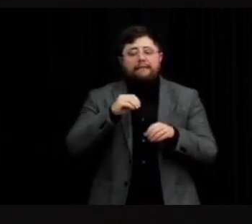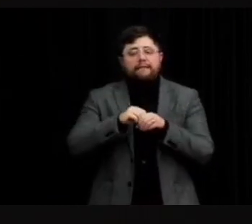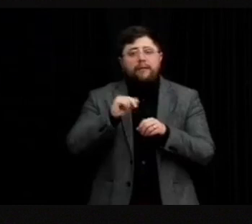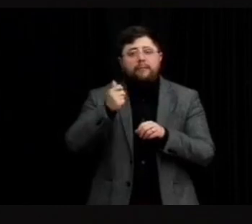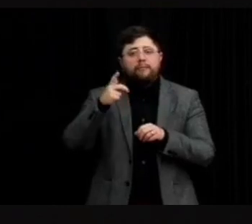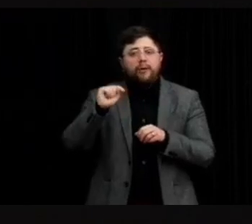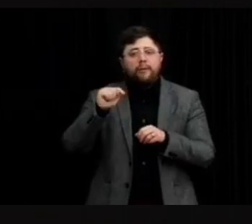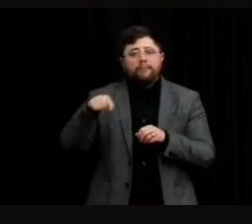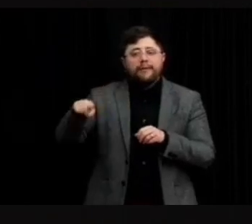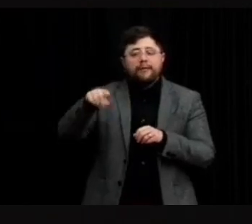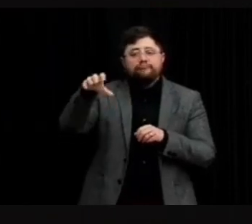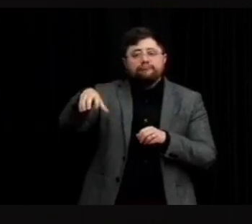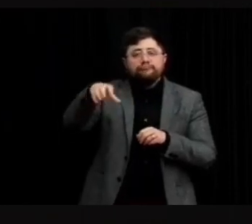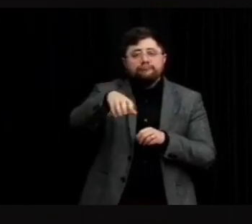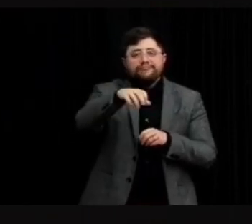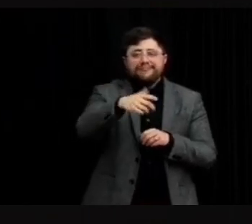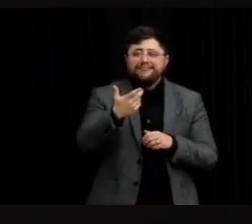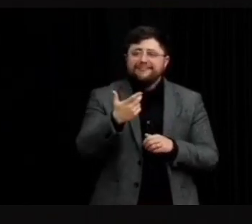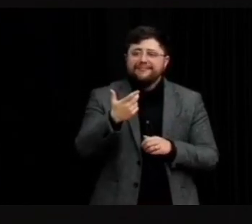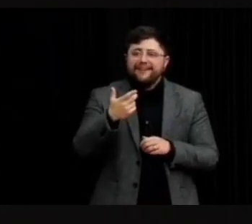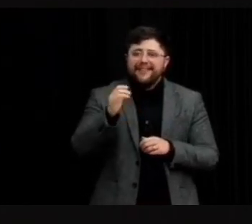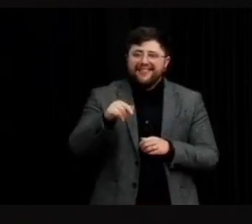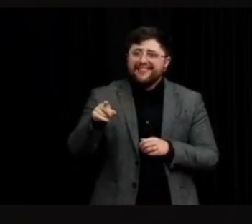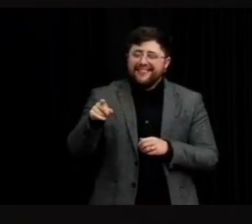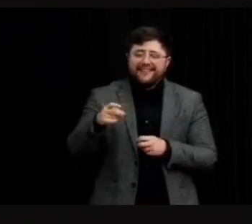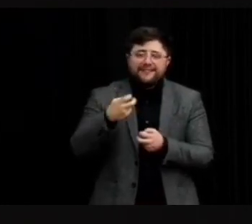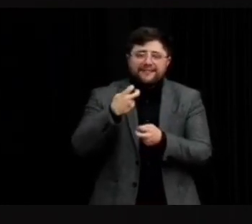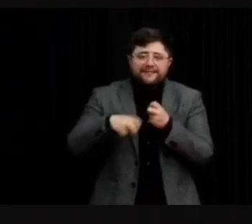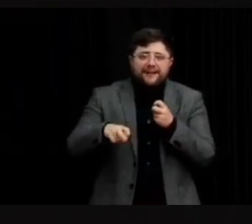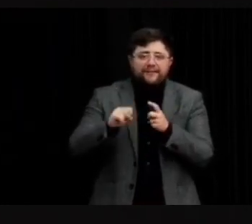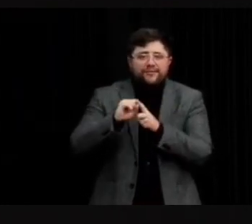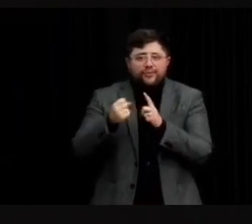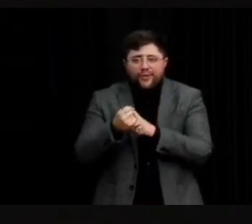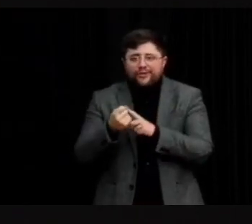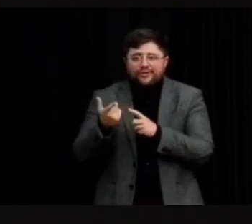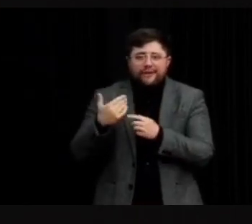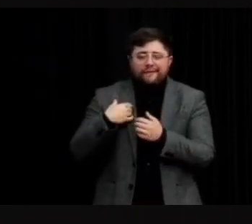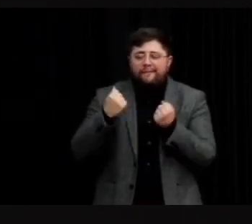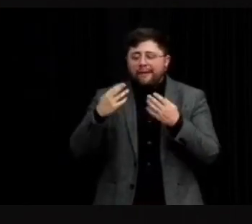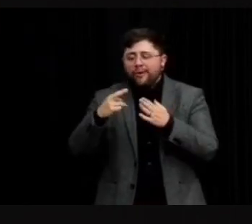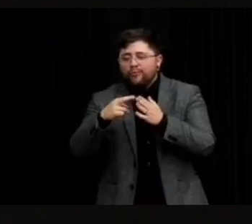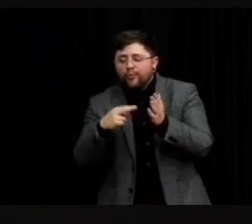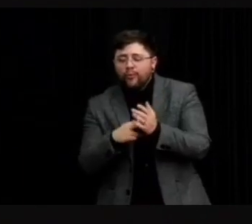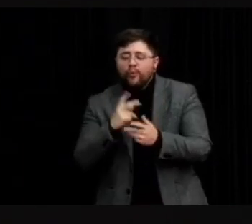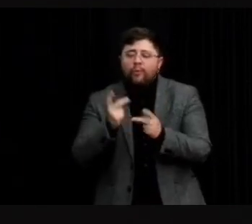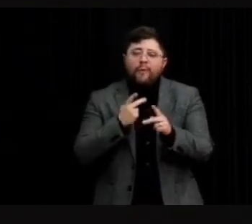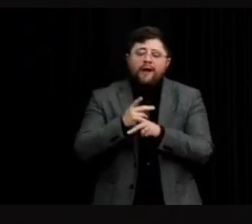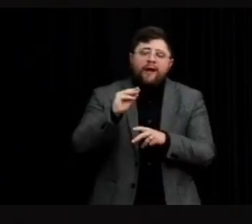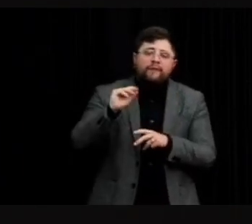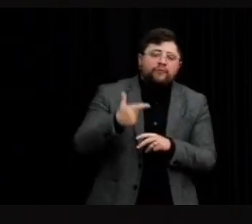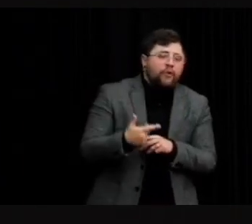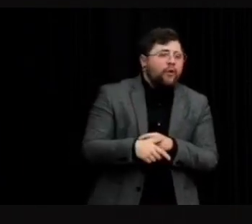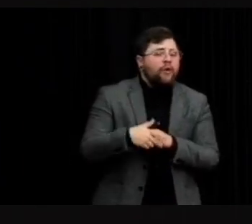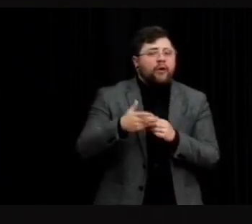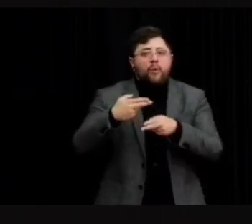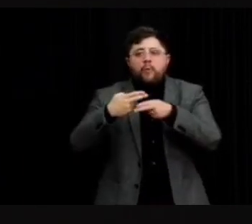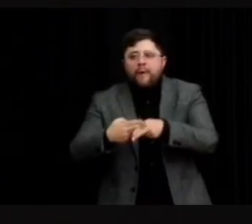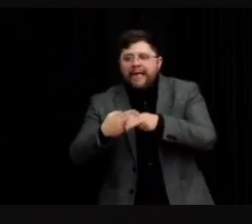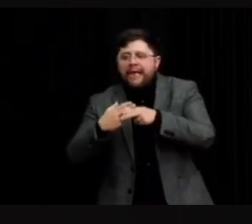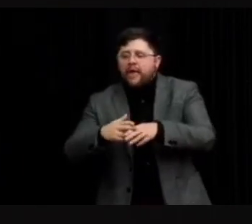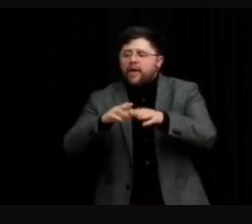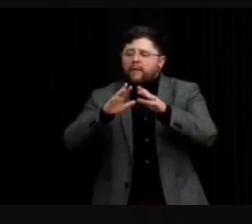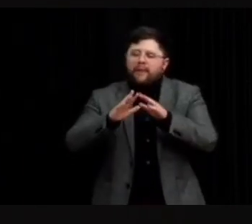complexes before, it is a navigation of all these sets of rules around the type of breed, the weight, the species